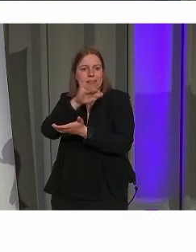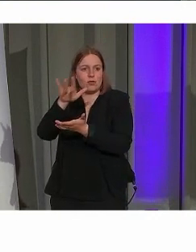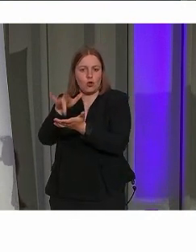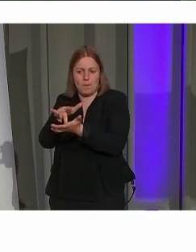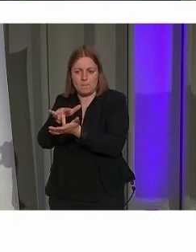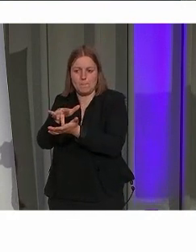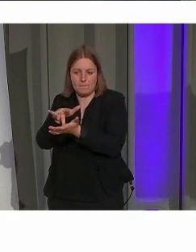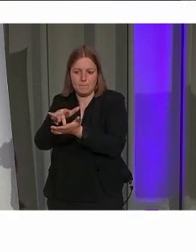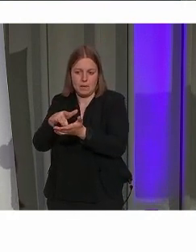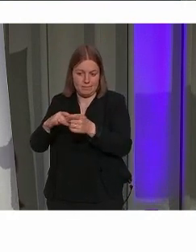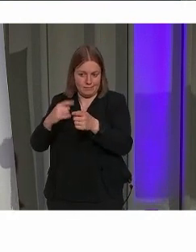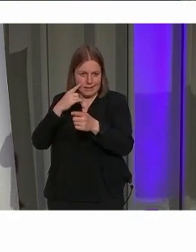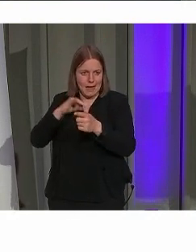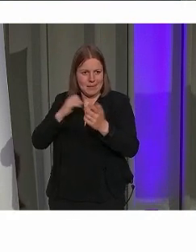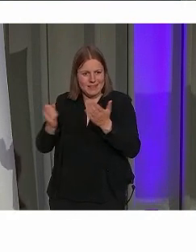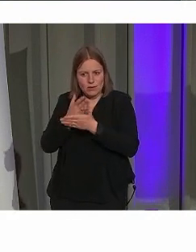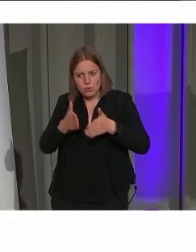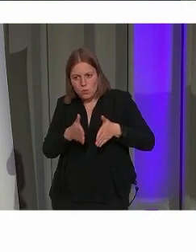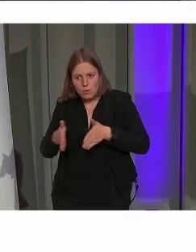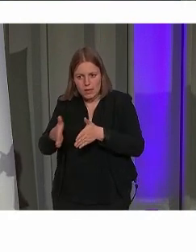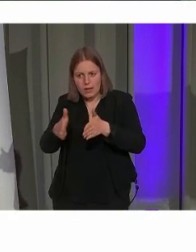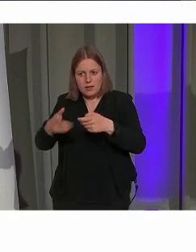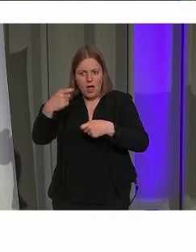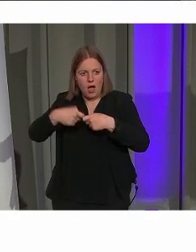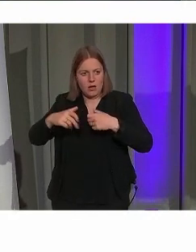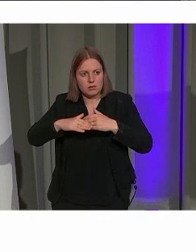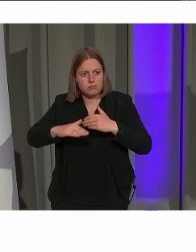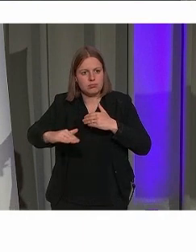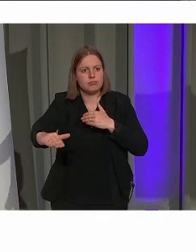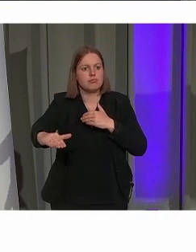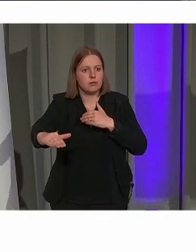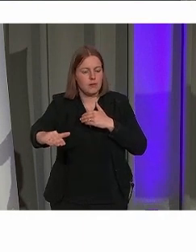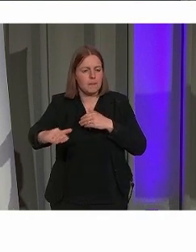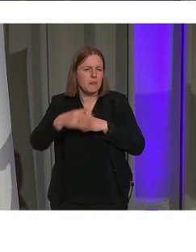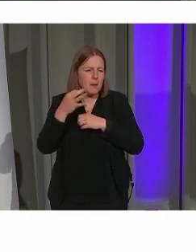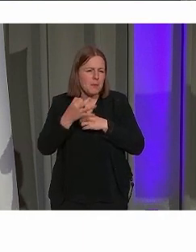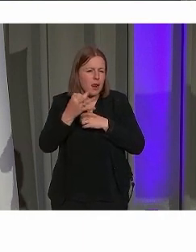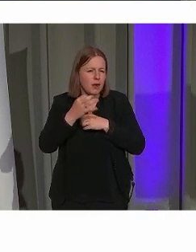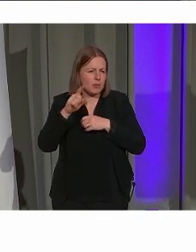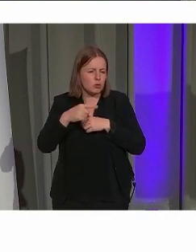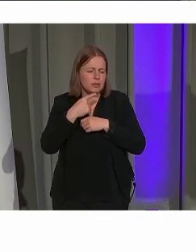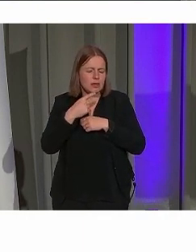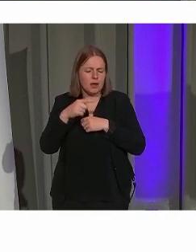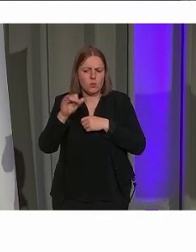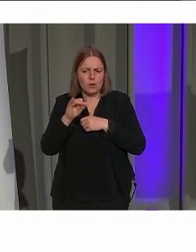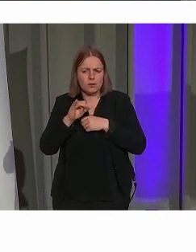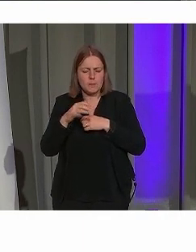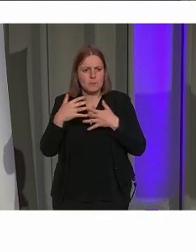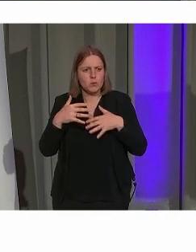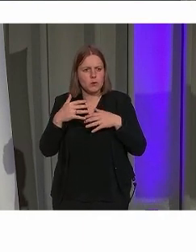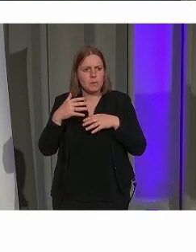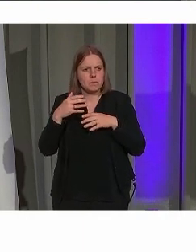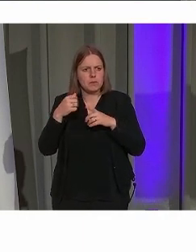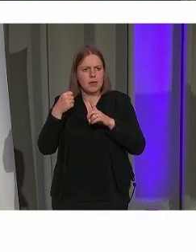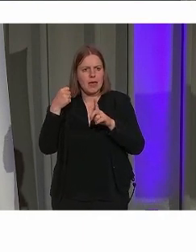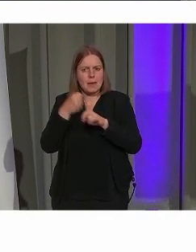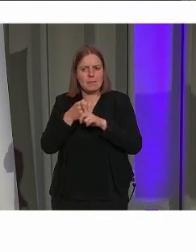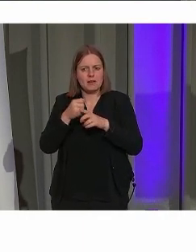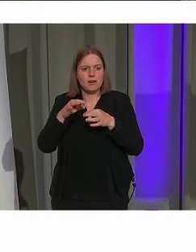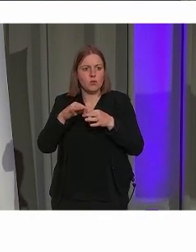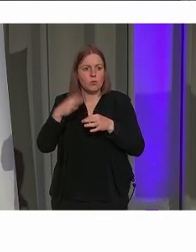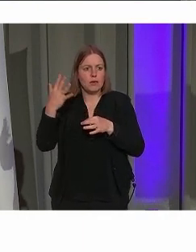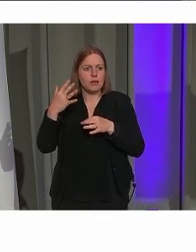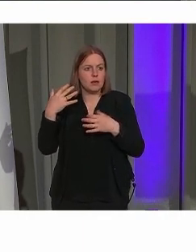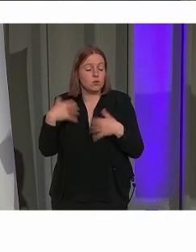built paths. It's important to say that here the impact of the weather is